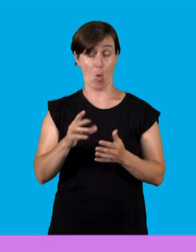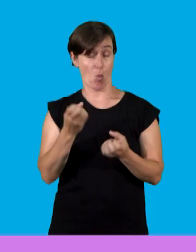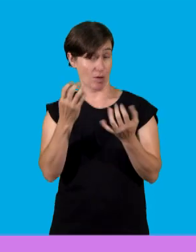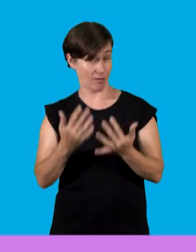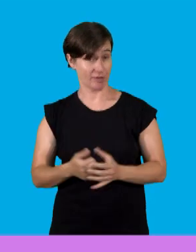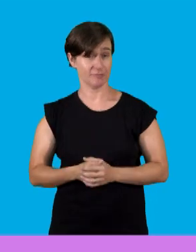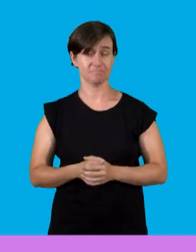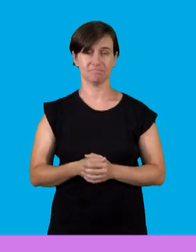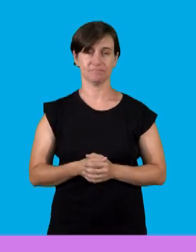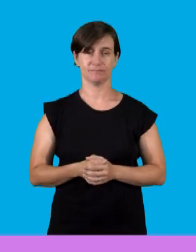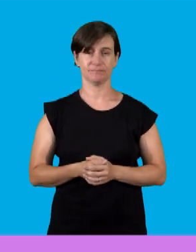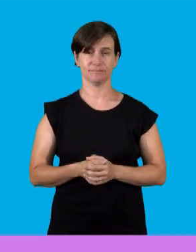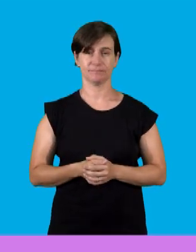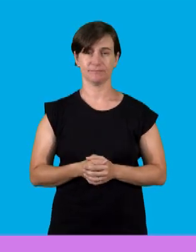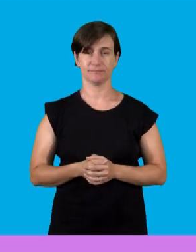this will give us